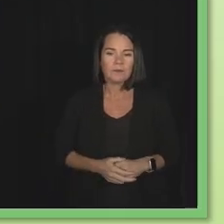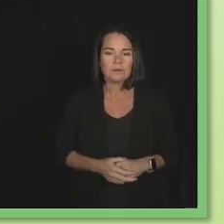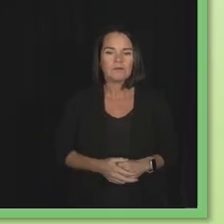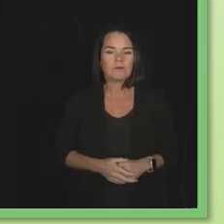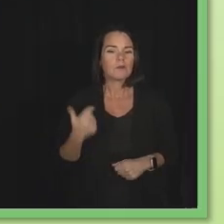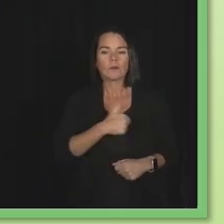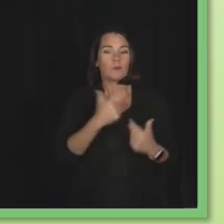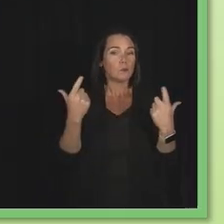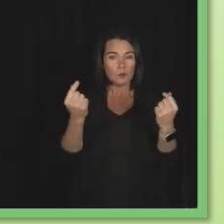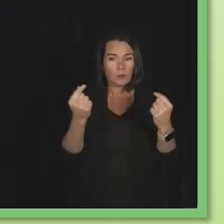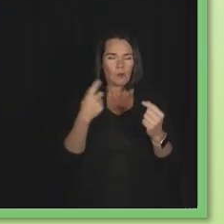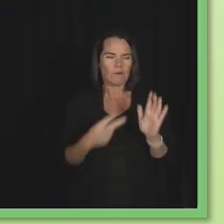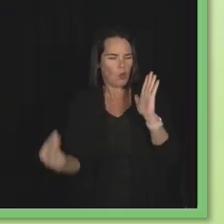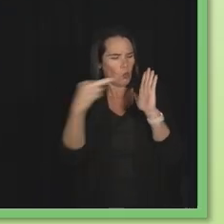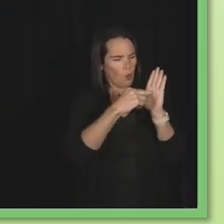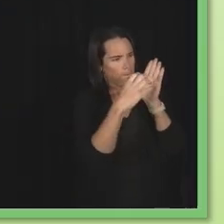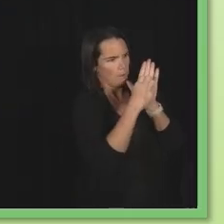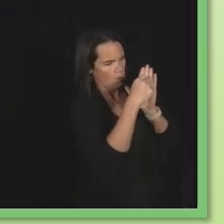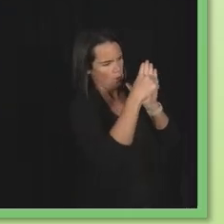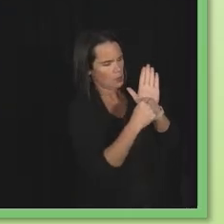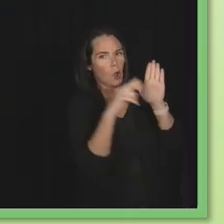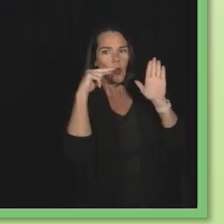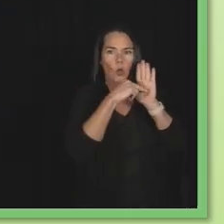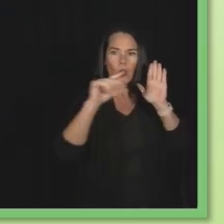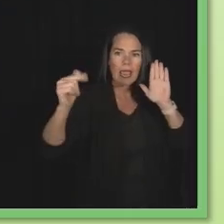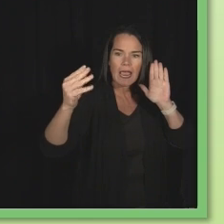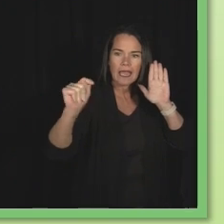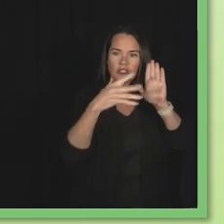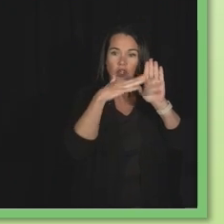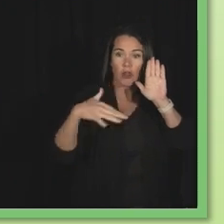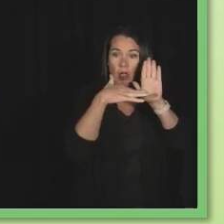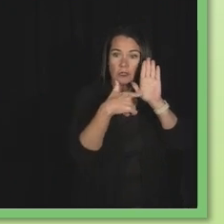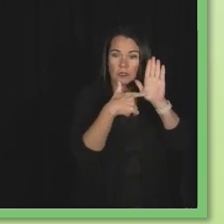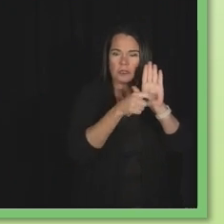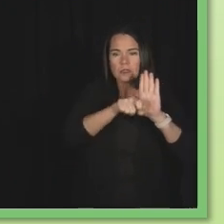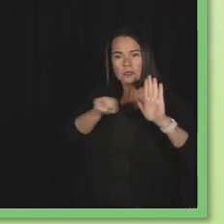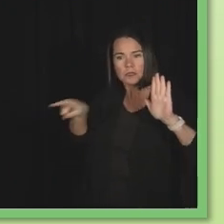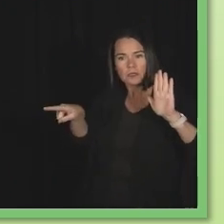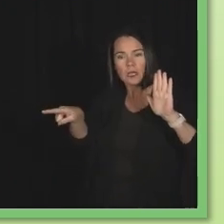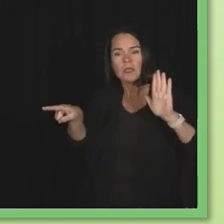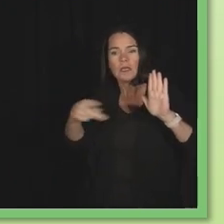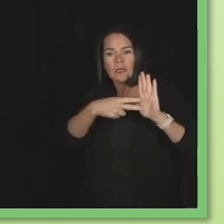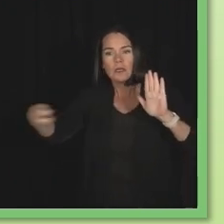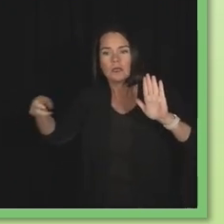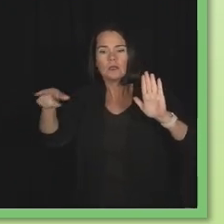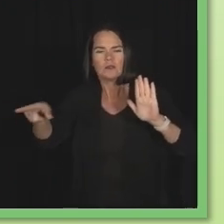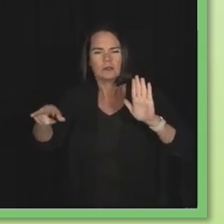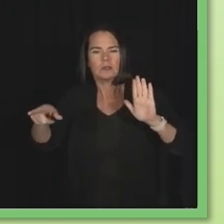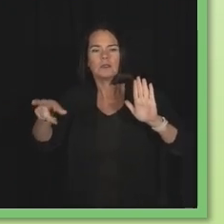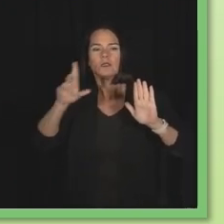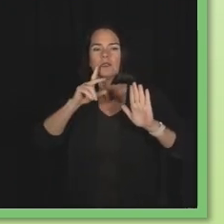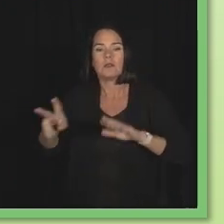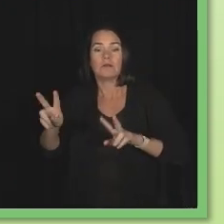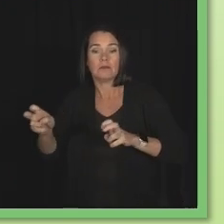need to do, we need to go to the body, take the agent context, send it to basically tokenize that, and